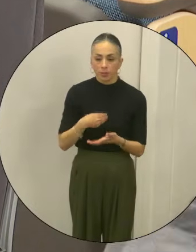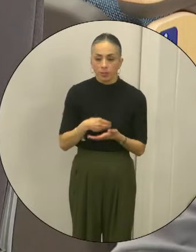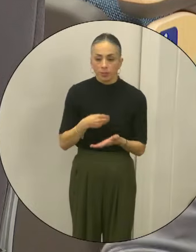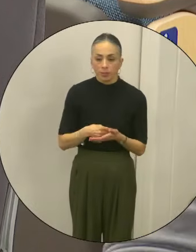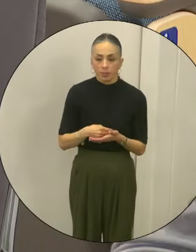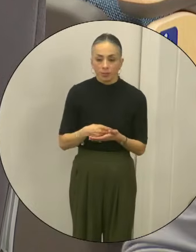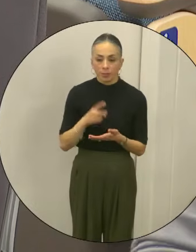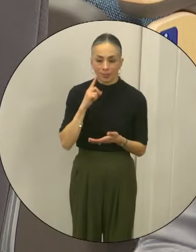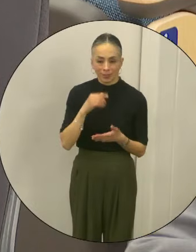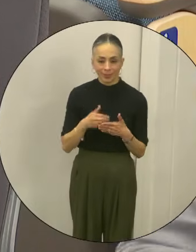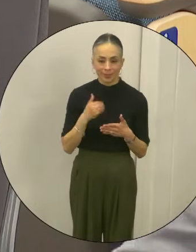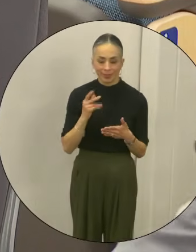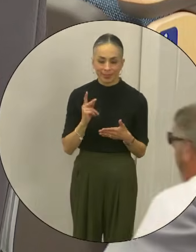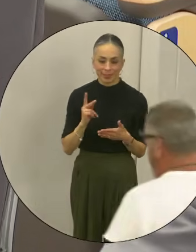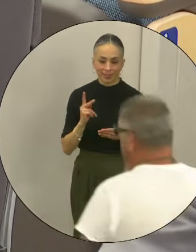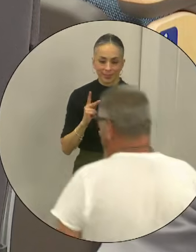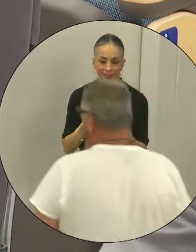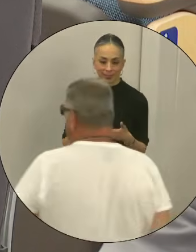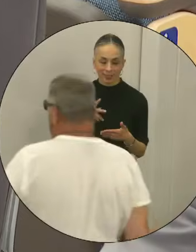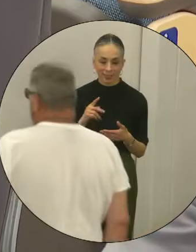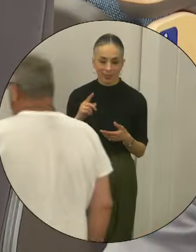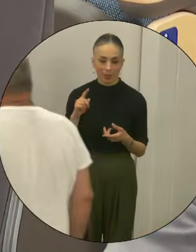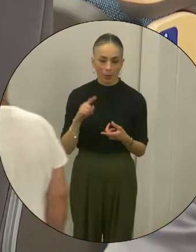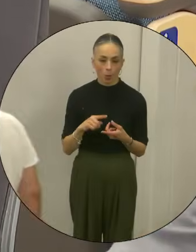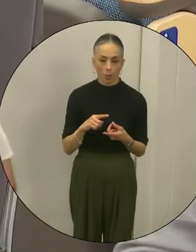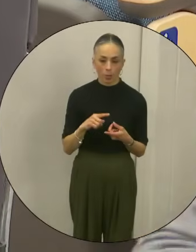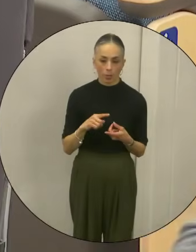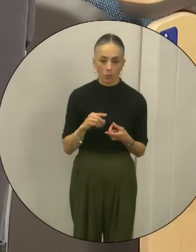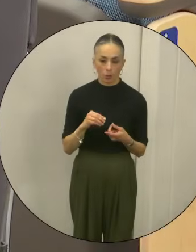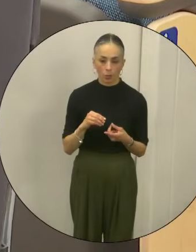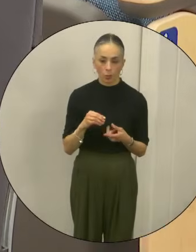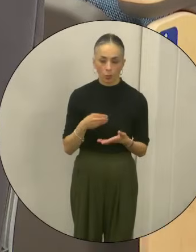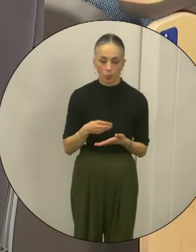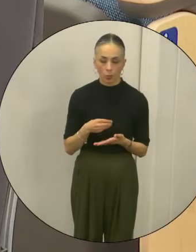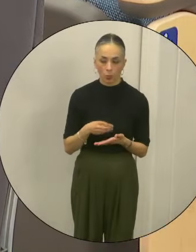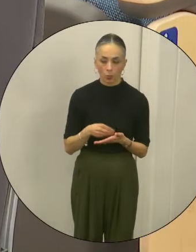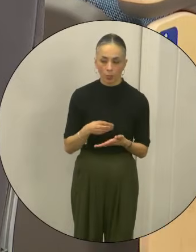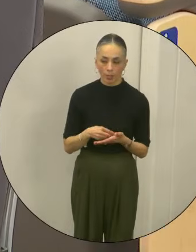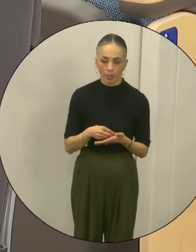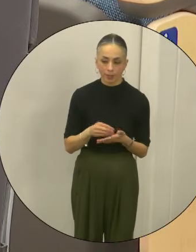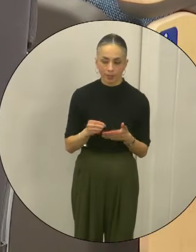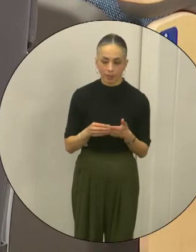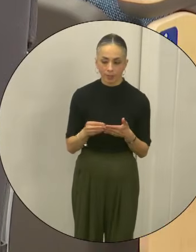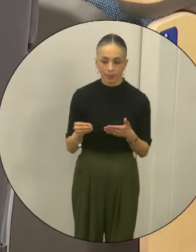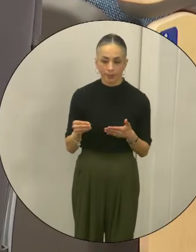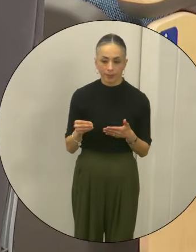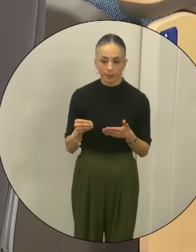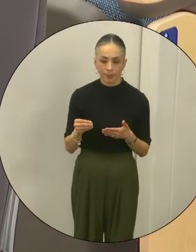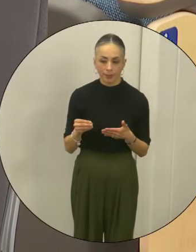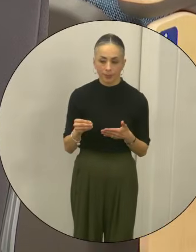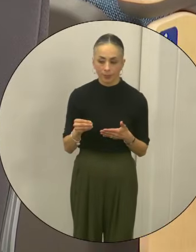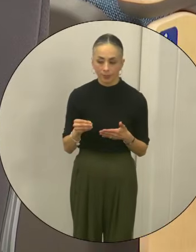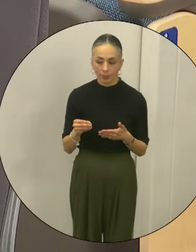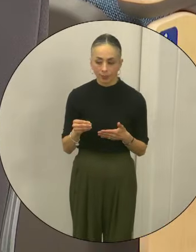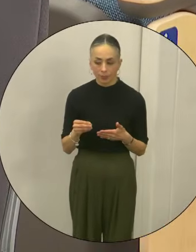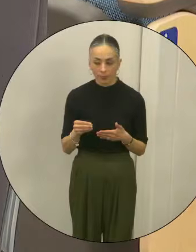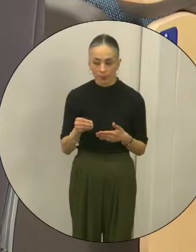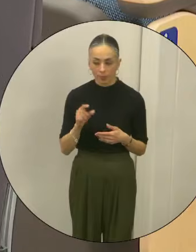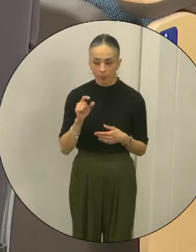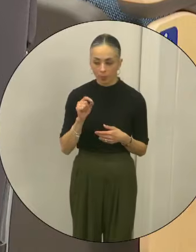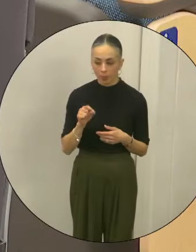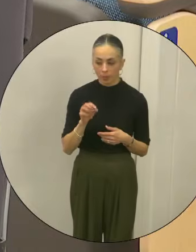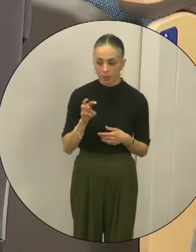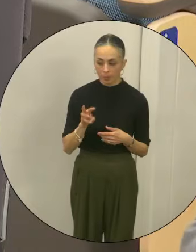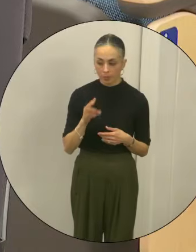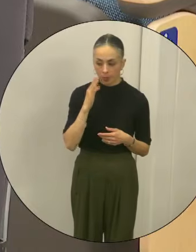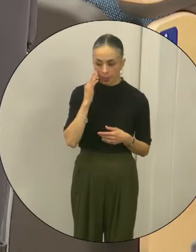However, it's at a lower rate. So instead of a student or a full-time equivalent student receiving a 1.0, they actually receive a 0.6,